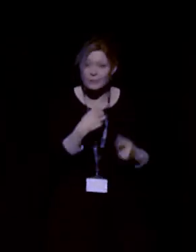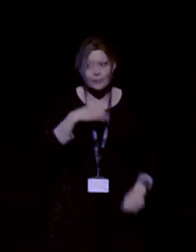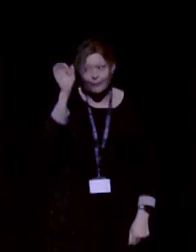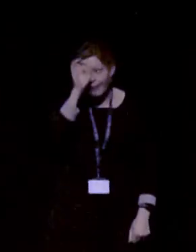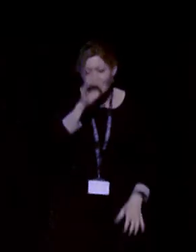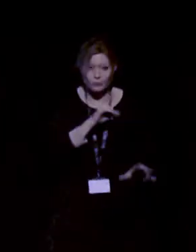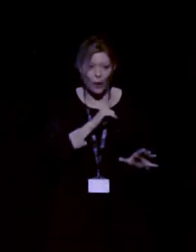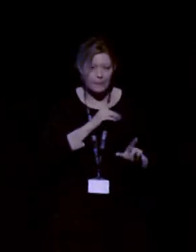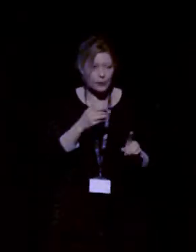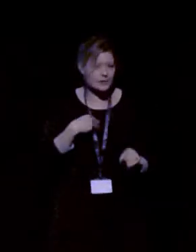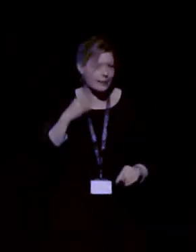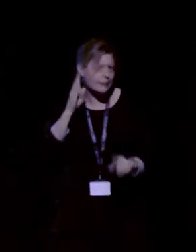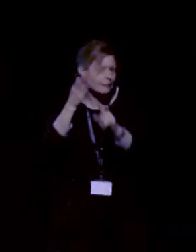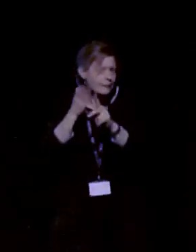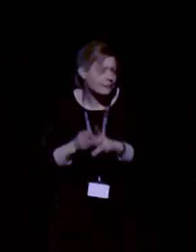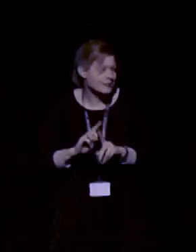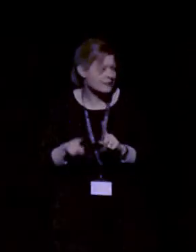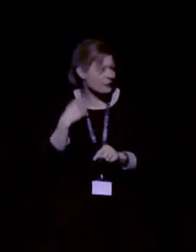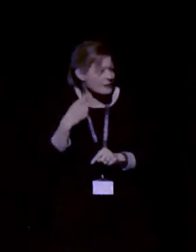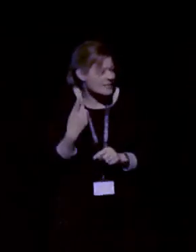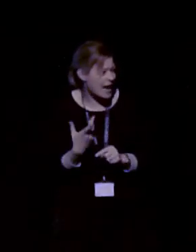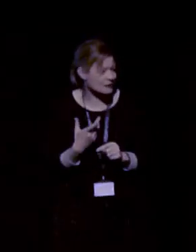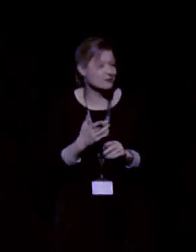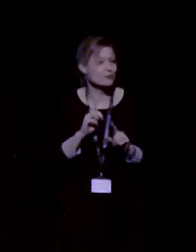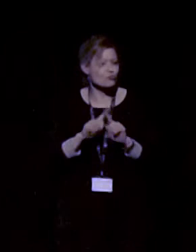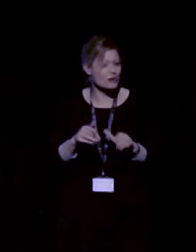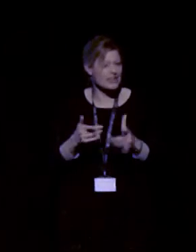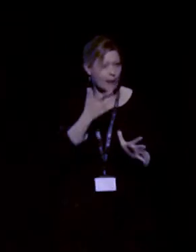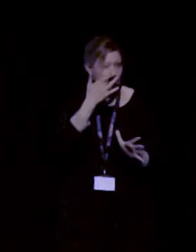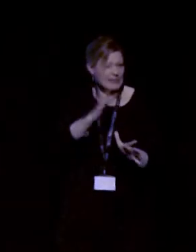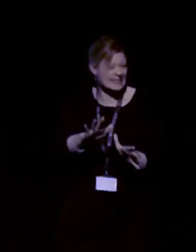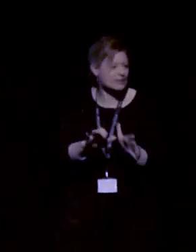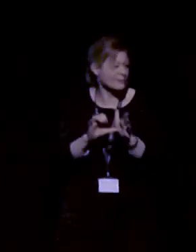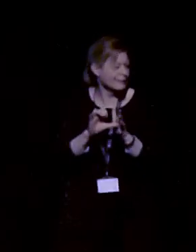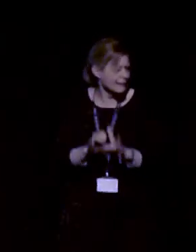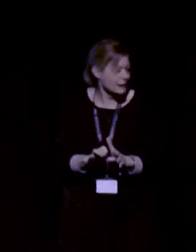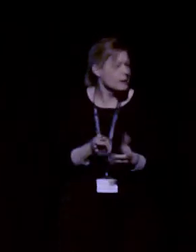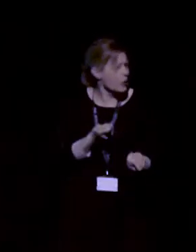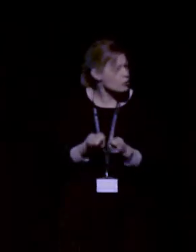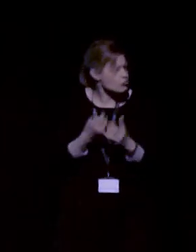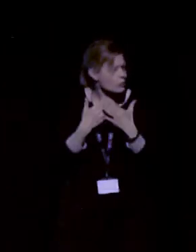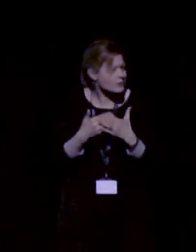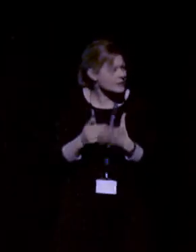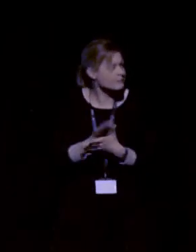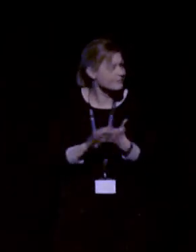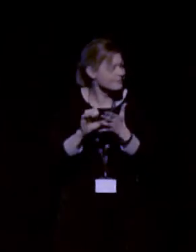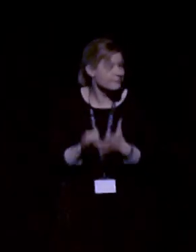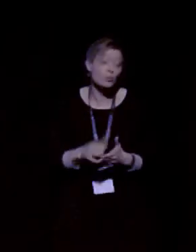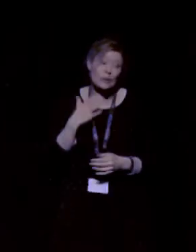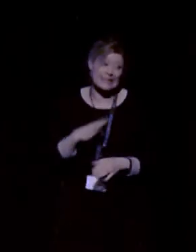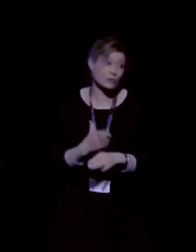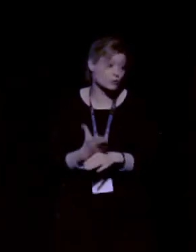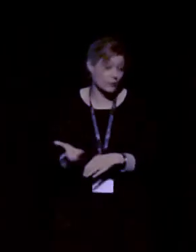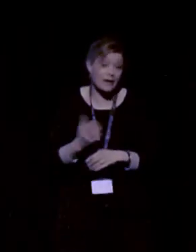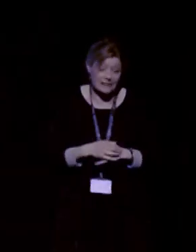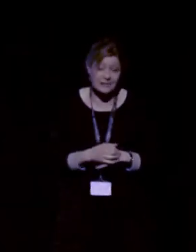sounds they're listening to. So it's really hard to do a decent controlled study, but I think we need them. At present, there